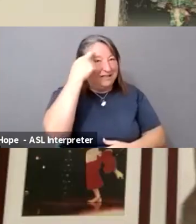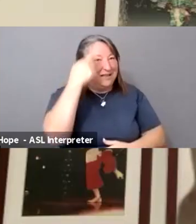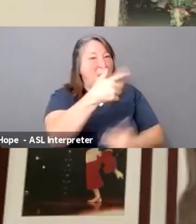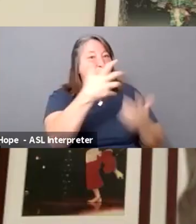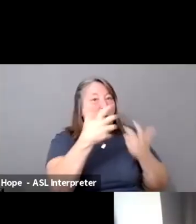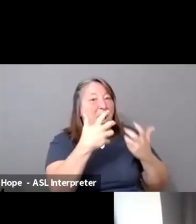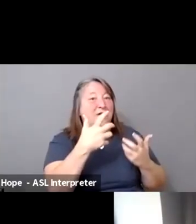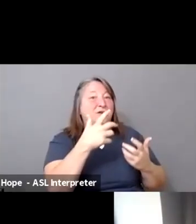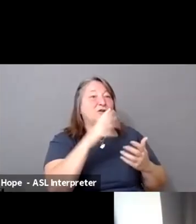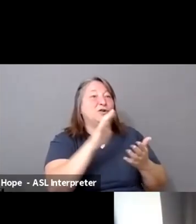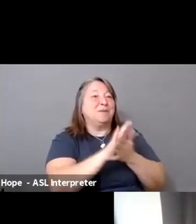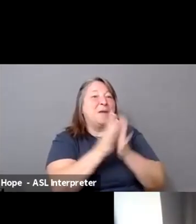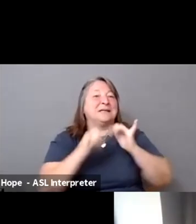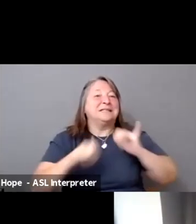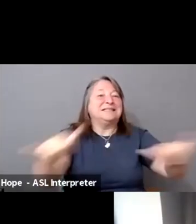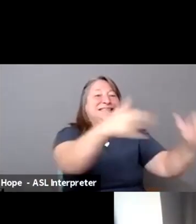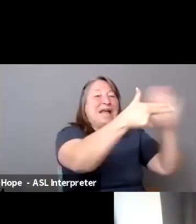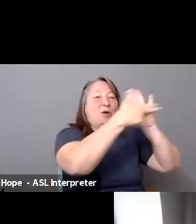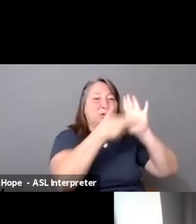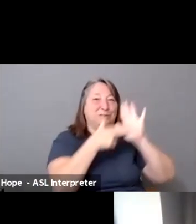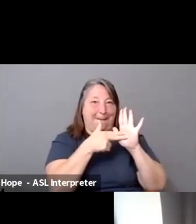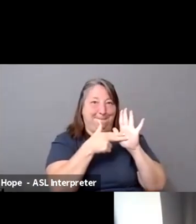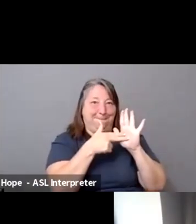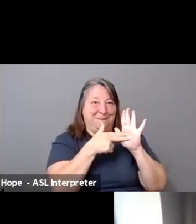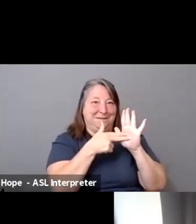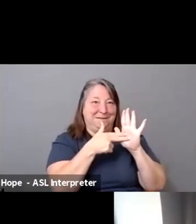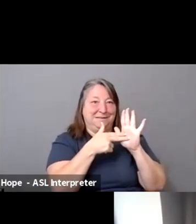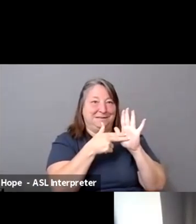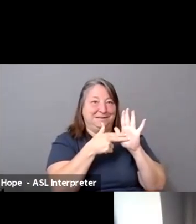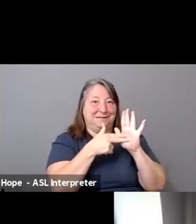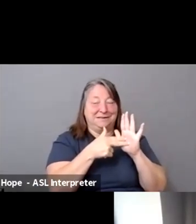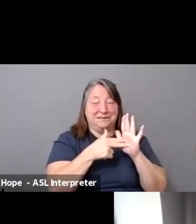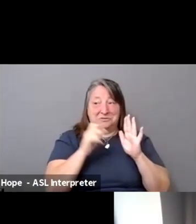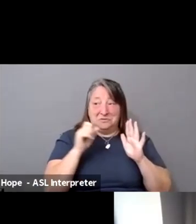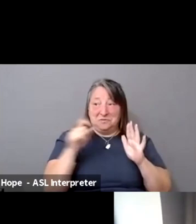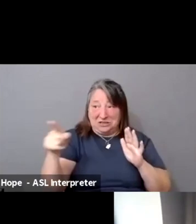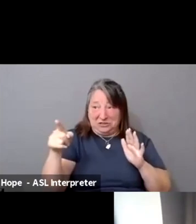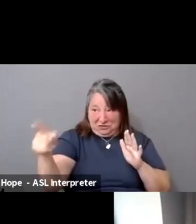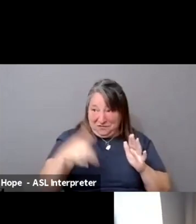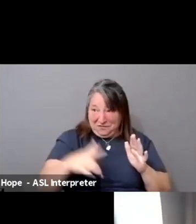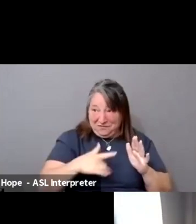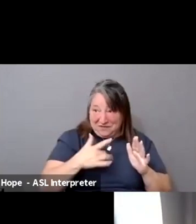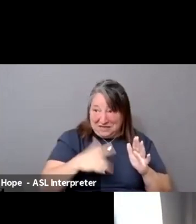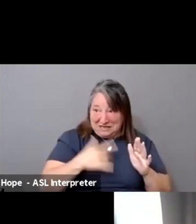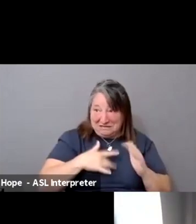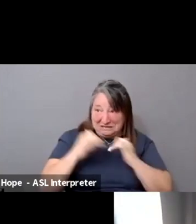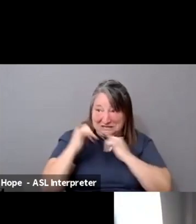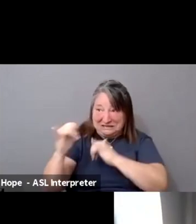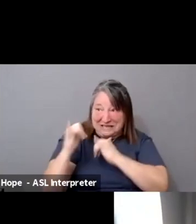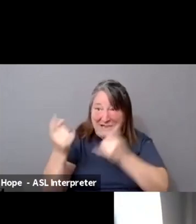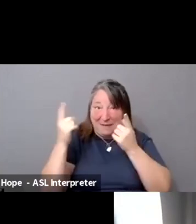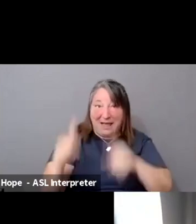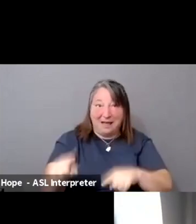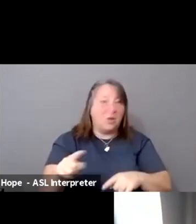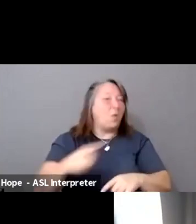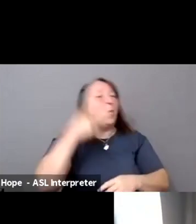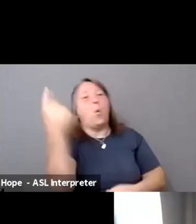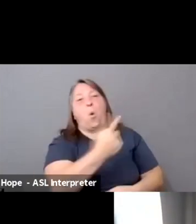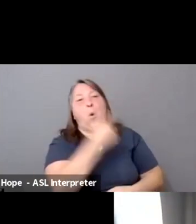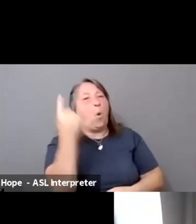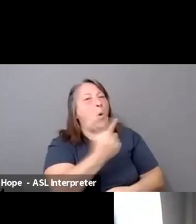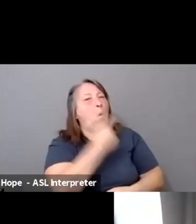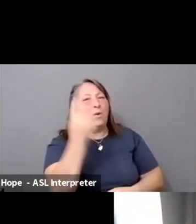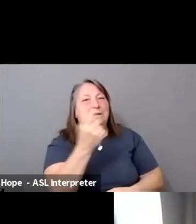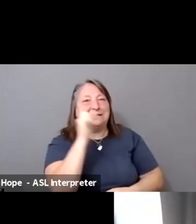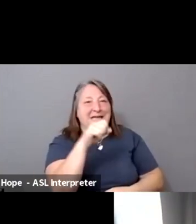know, a stereotype. And I just wanted to know, did you find that also, you know, happening to you? Always, always. I mean,